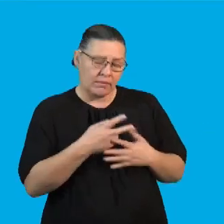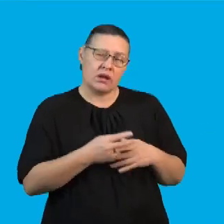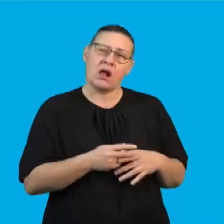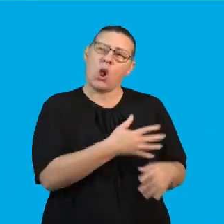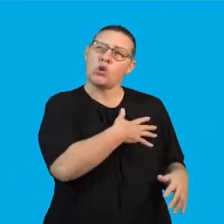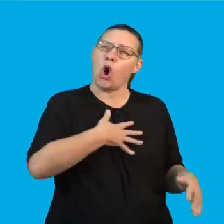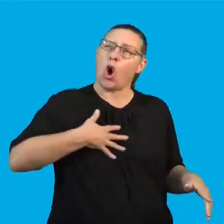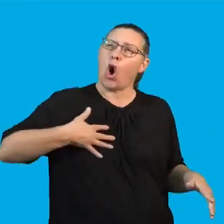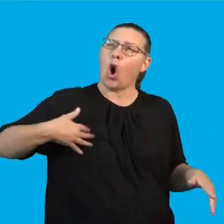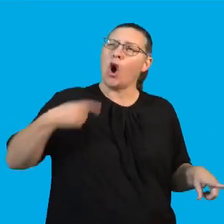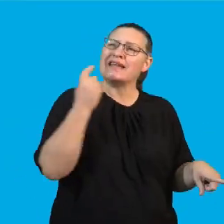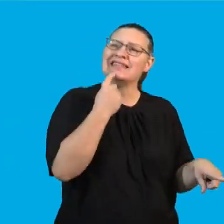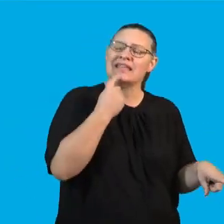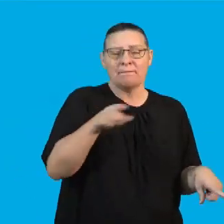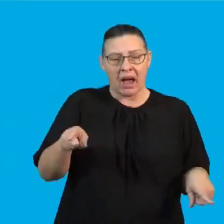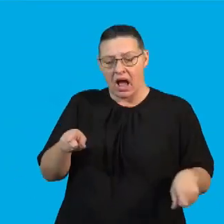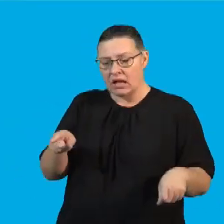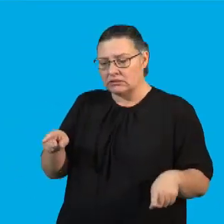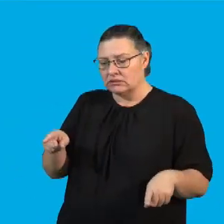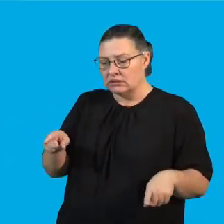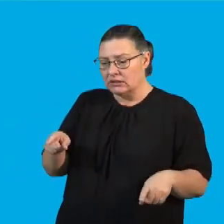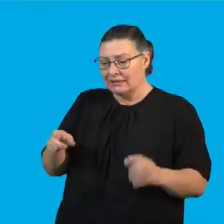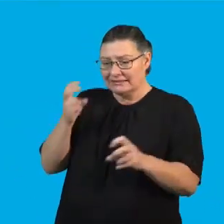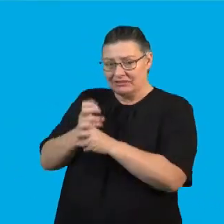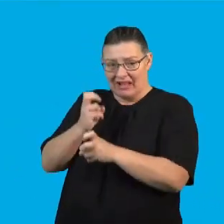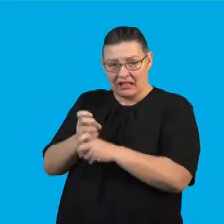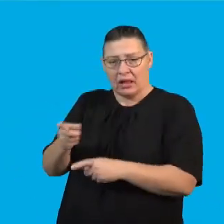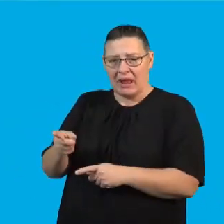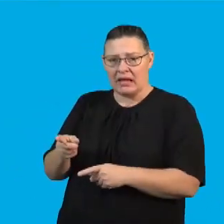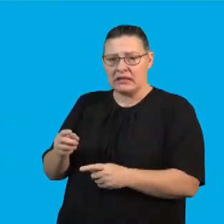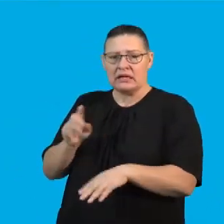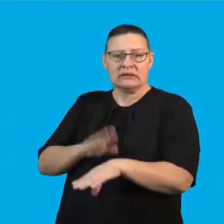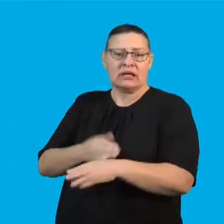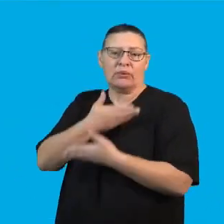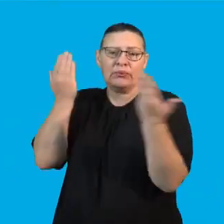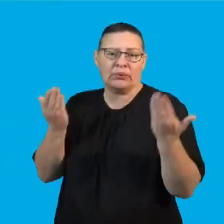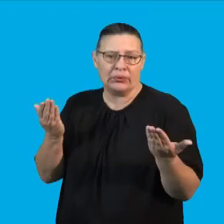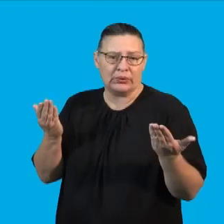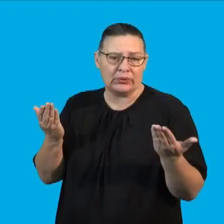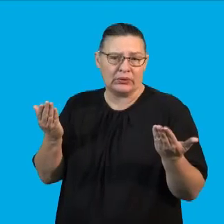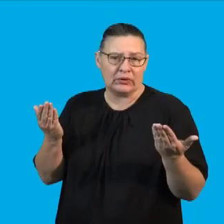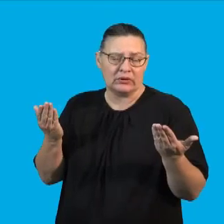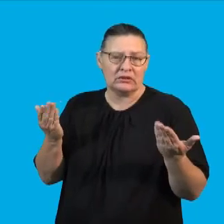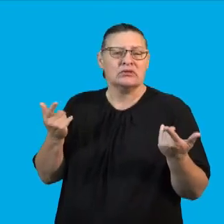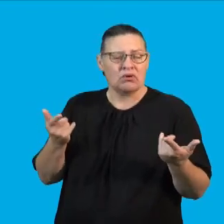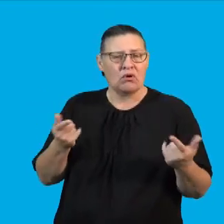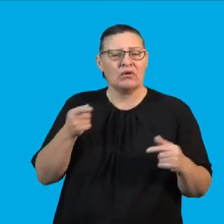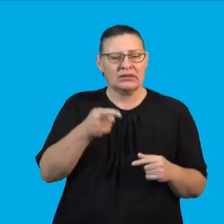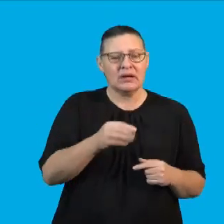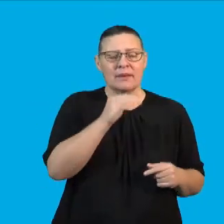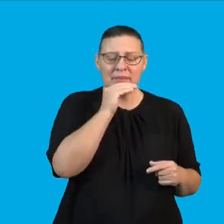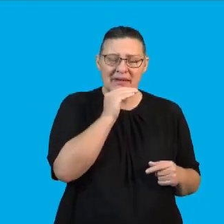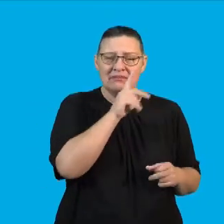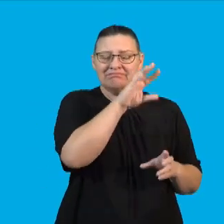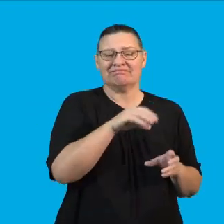you don't dwell more on easier questions and you waste time which you are supposed to use on lengthy, difficult